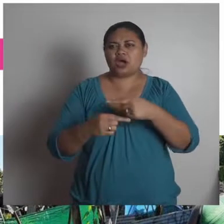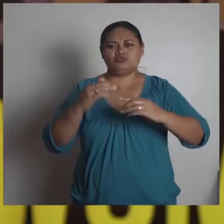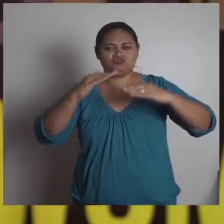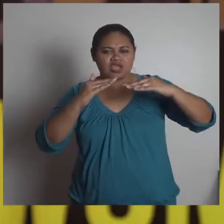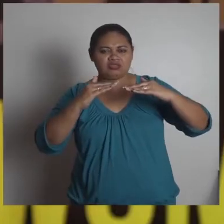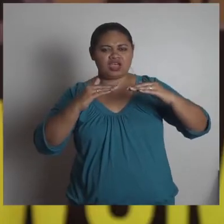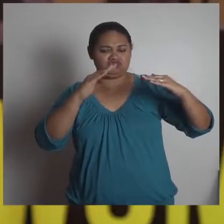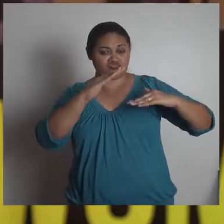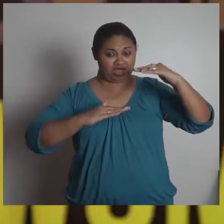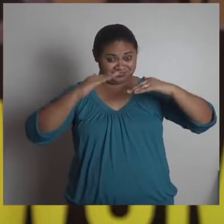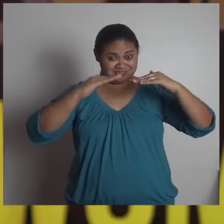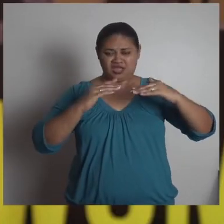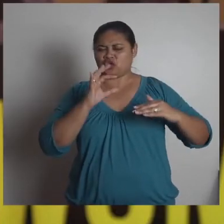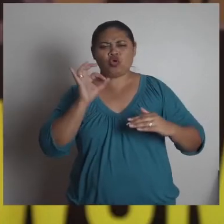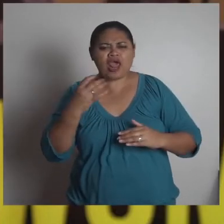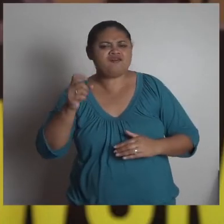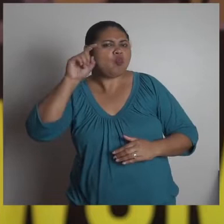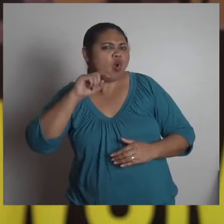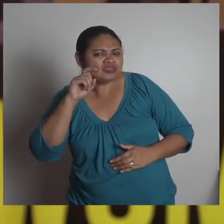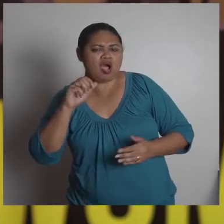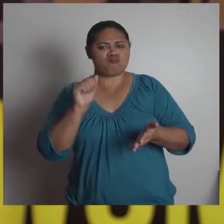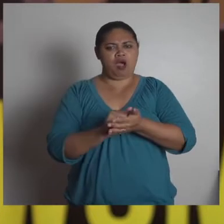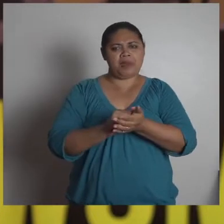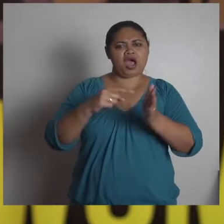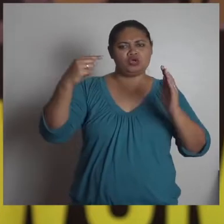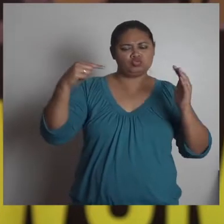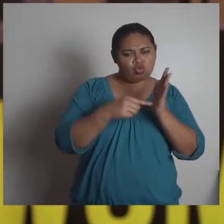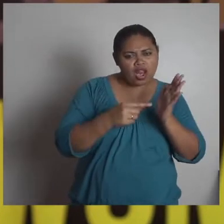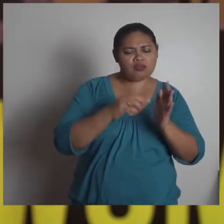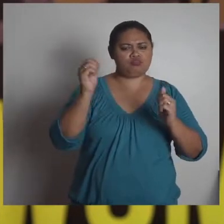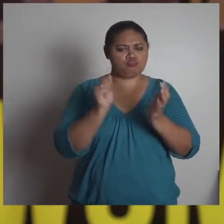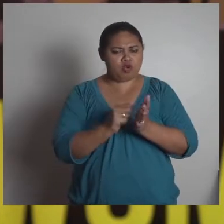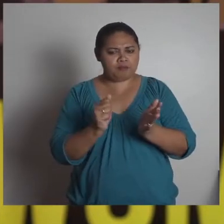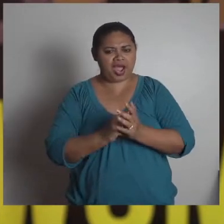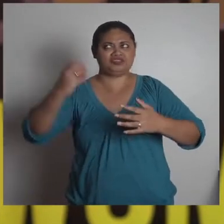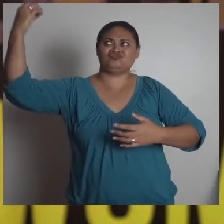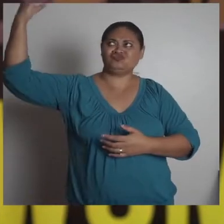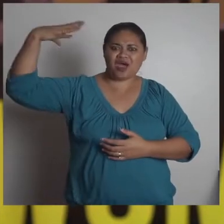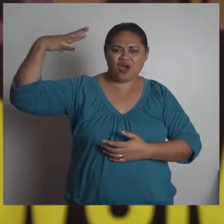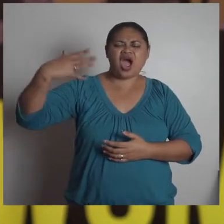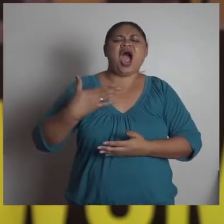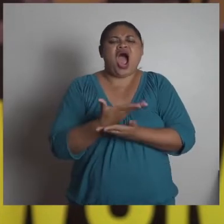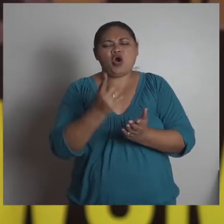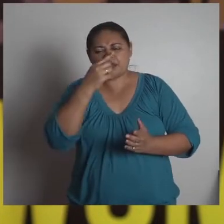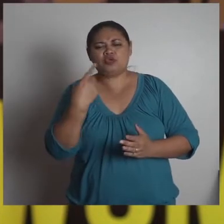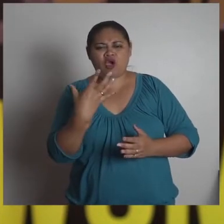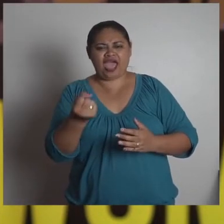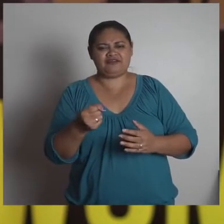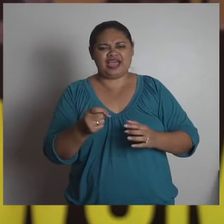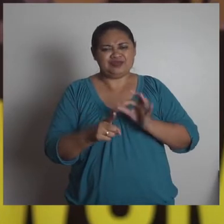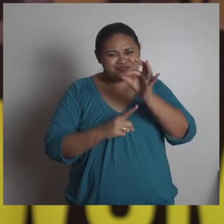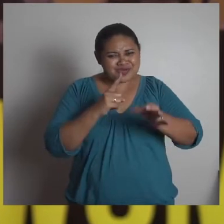say that you're working on issues of gender justice when women don't have water and sanitation in the places where they live? How are people